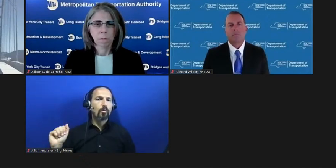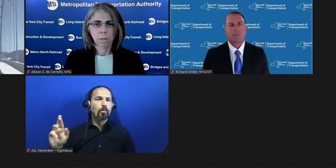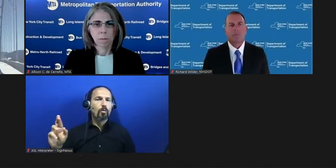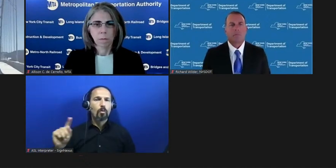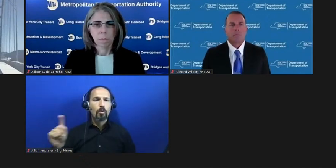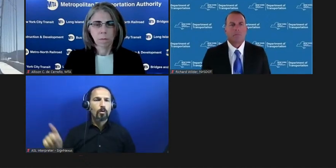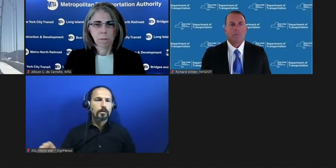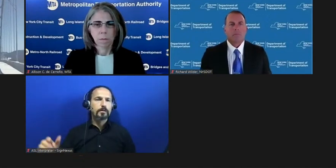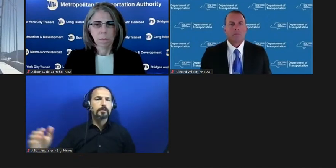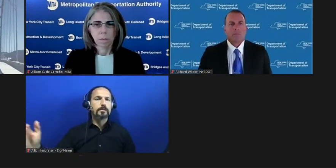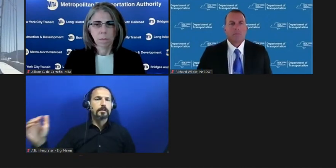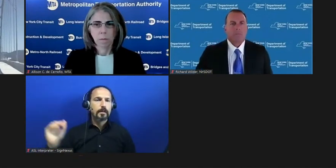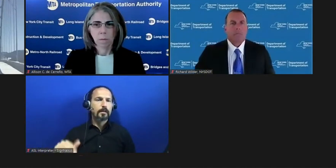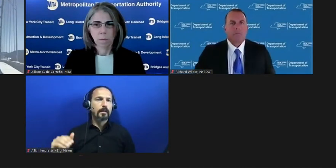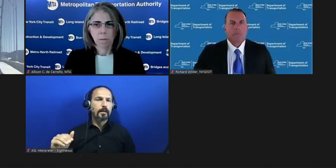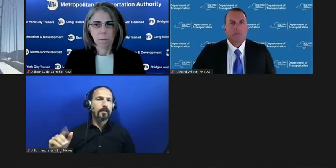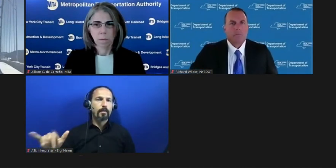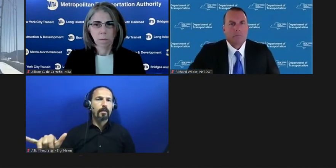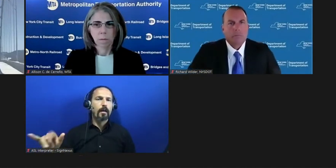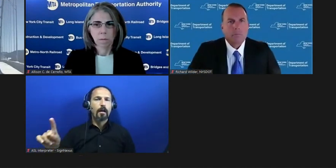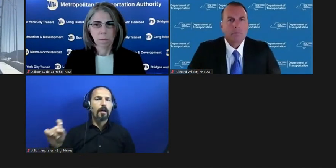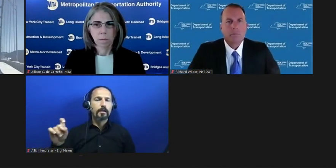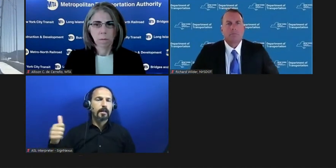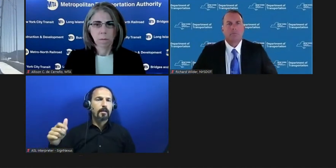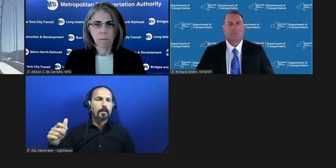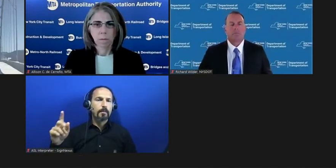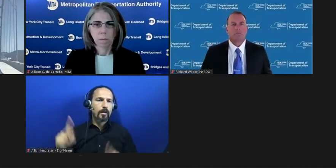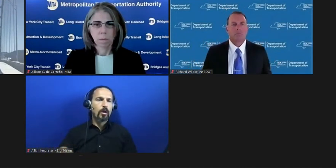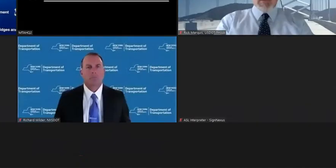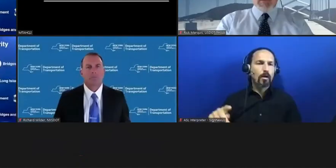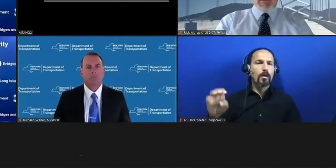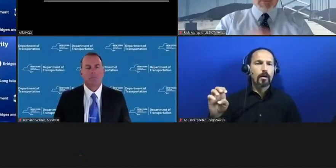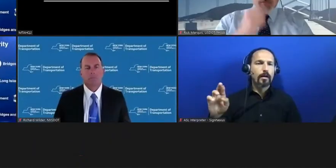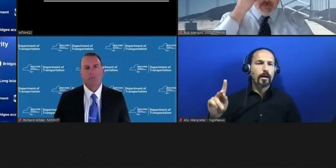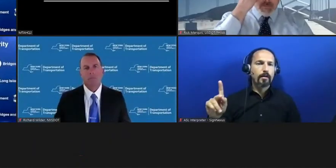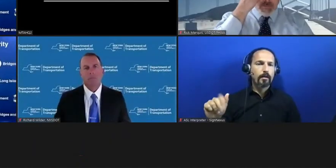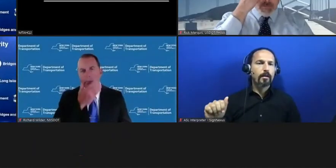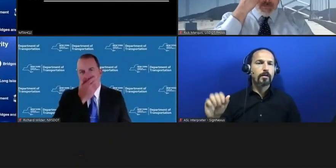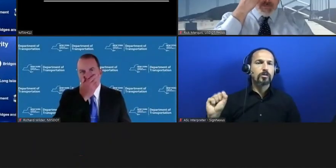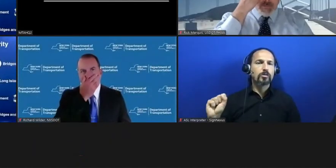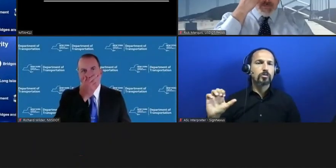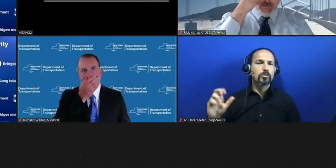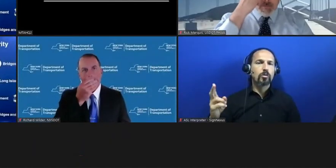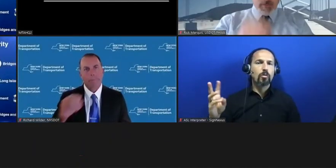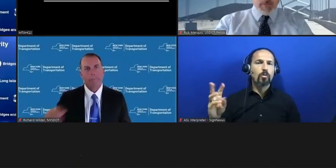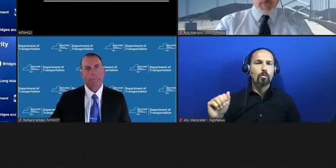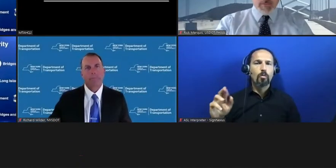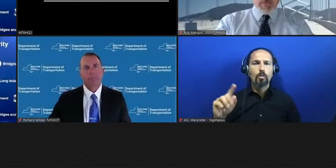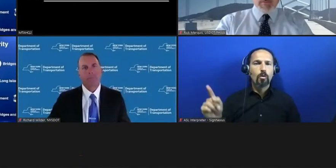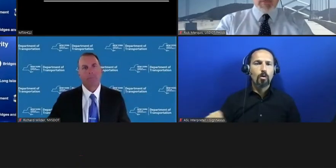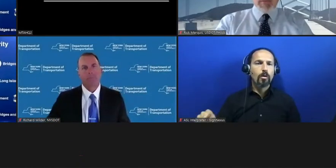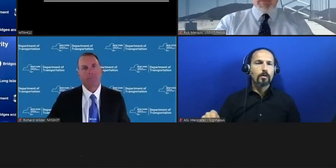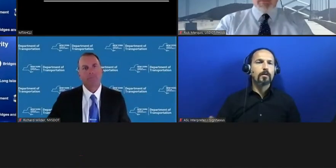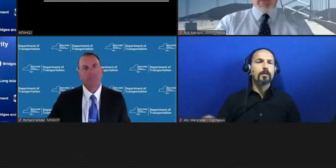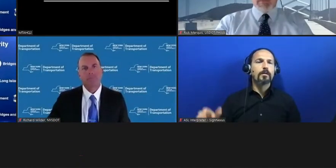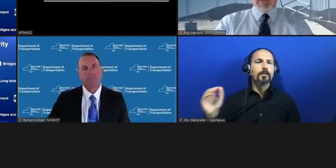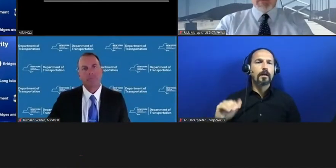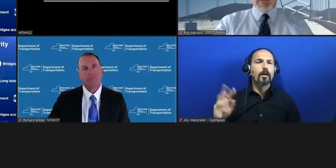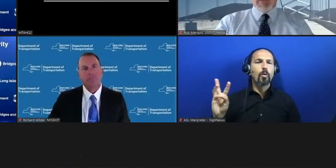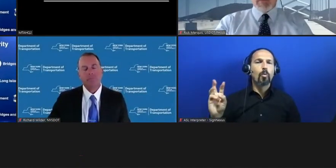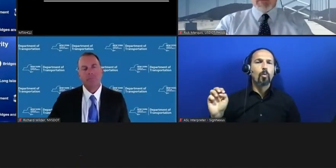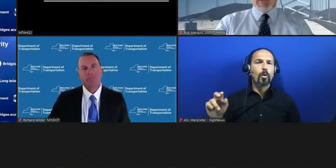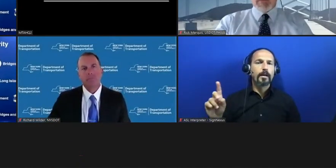the next speaker the 110th person to sign up is Erica Schwartz followed by Wendy Brauer